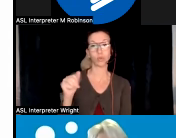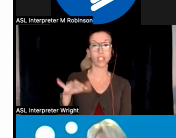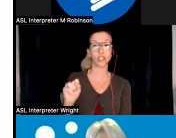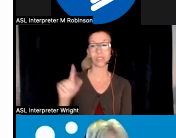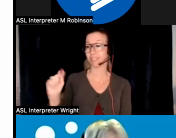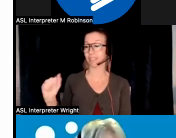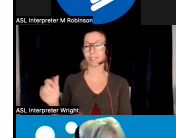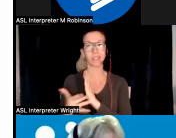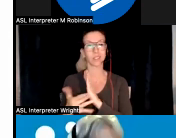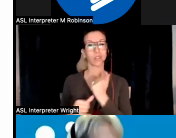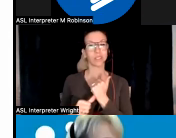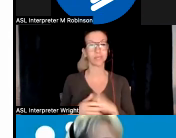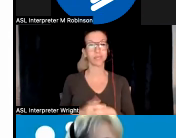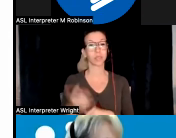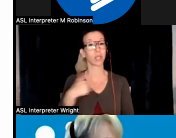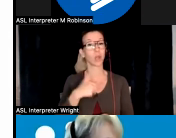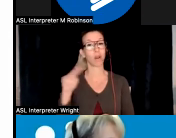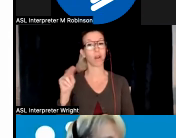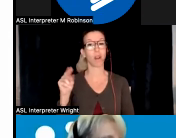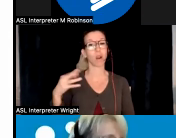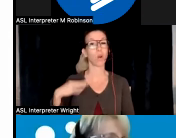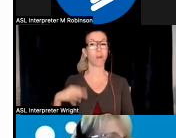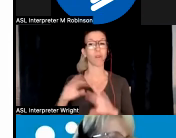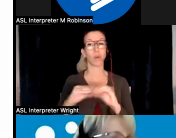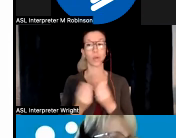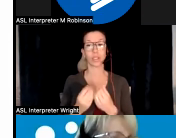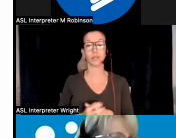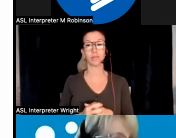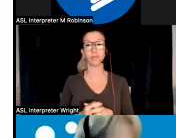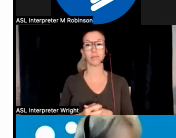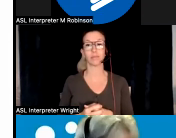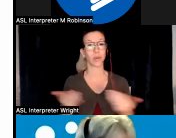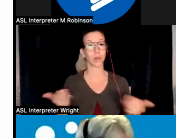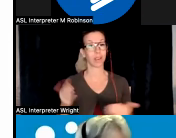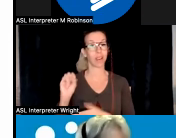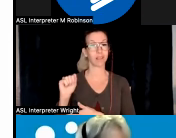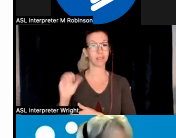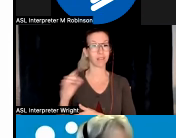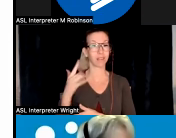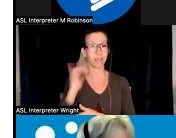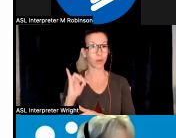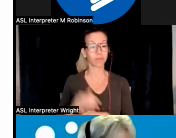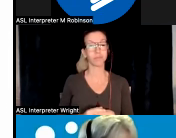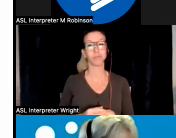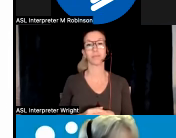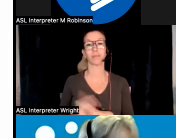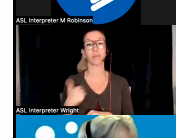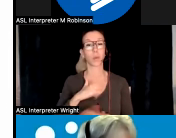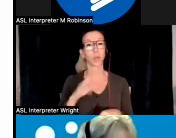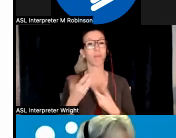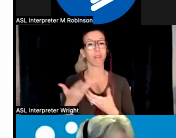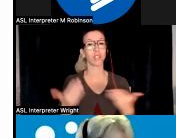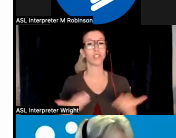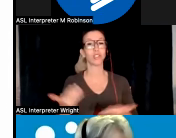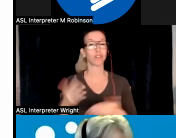We are a nonprofit organization. We are located in Sacramento, California. We actually provide services throughout